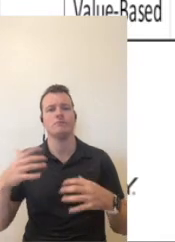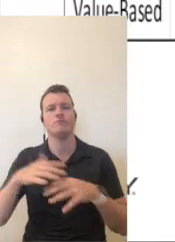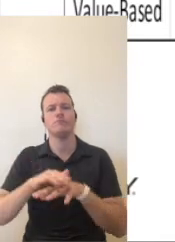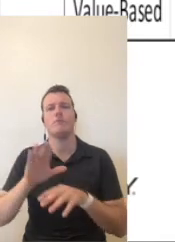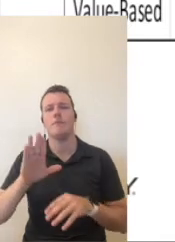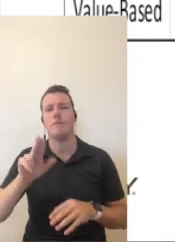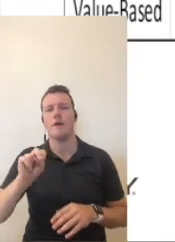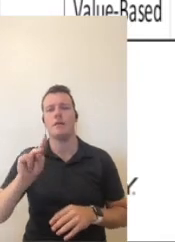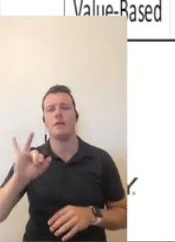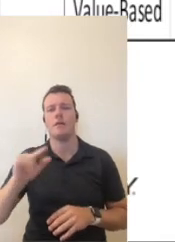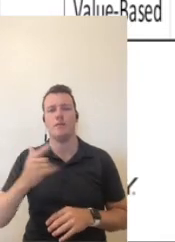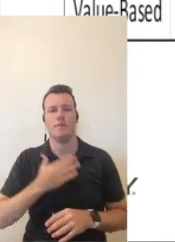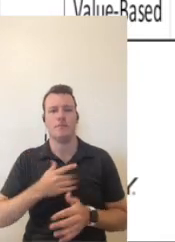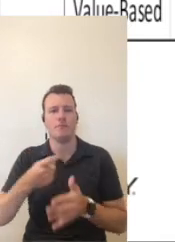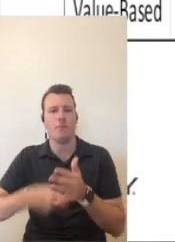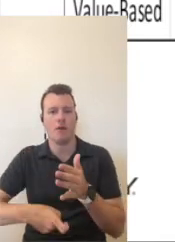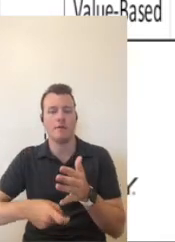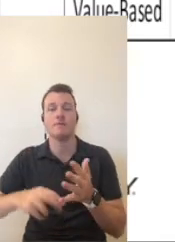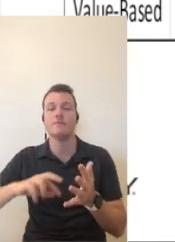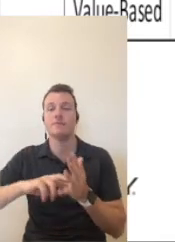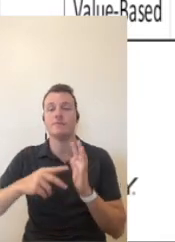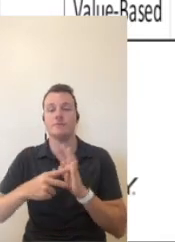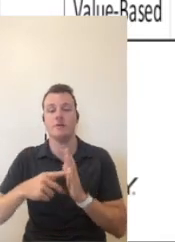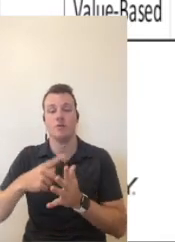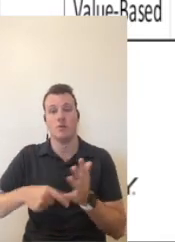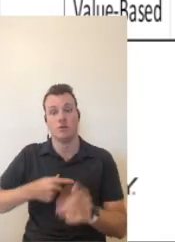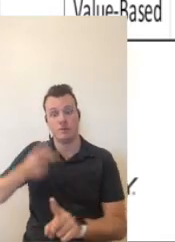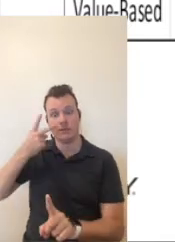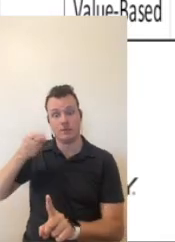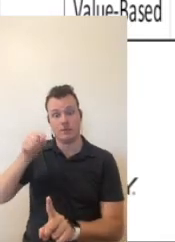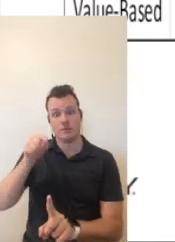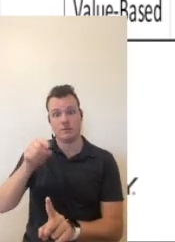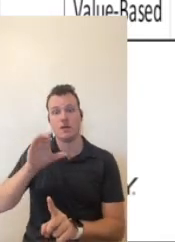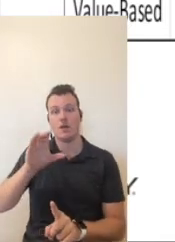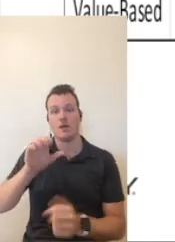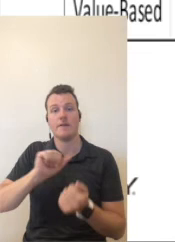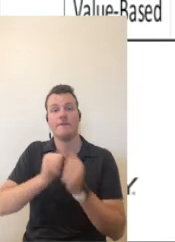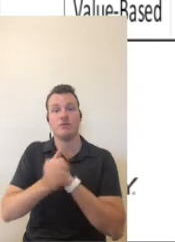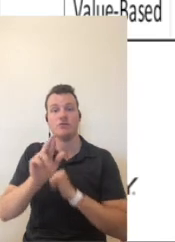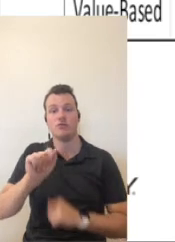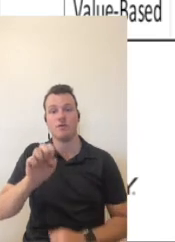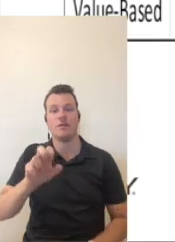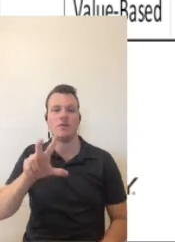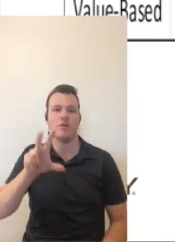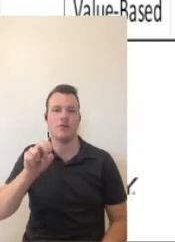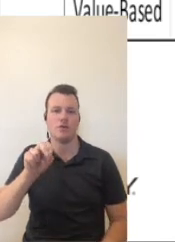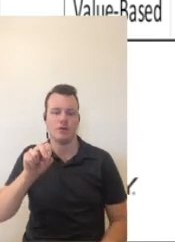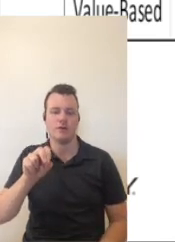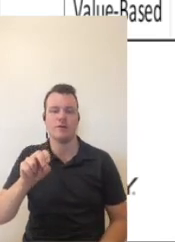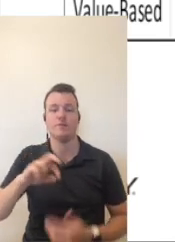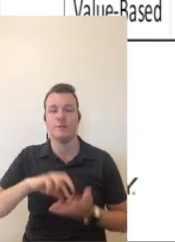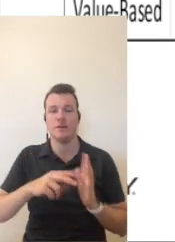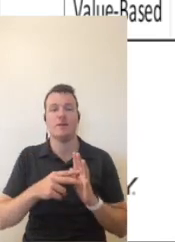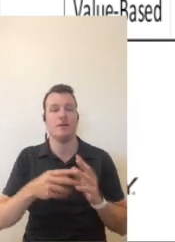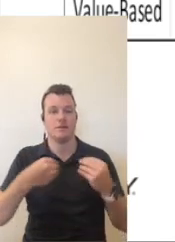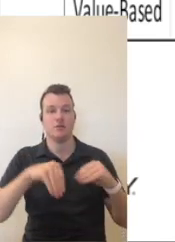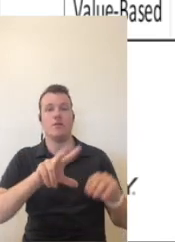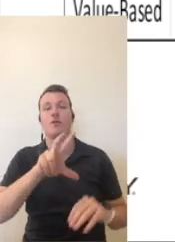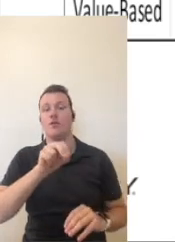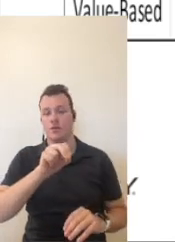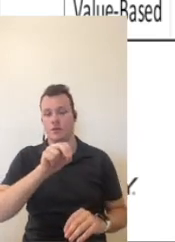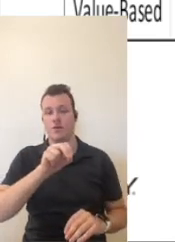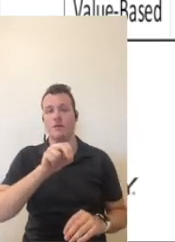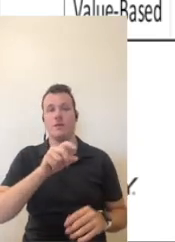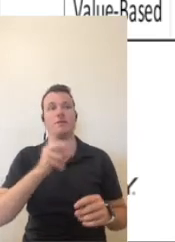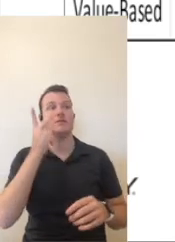30%. I'm bundling my price. And because I'm bundling my price, what you're seeing here is